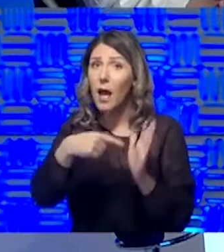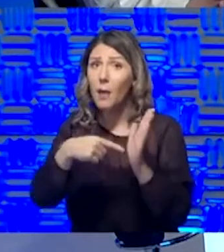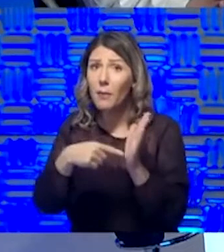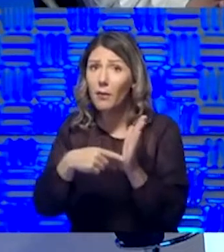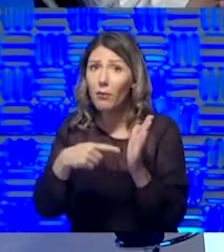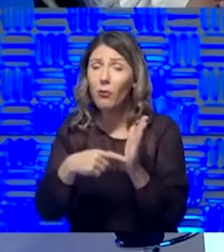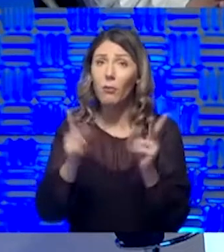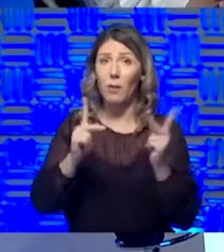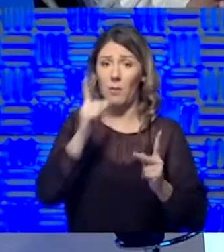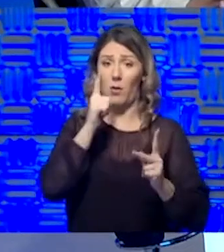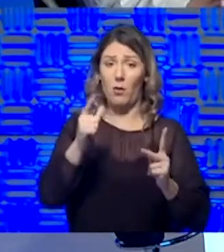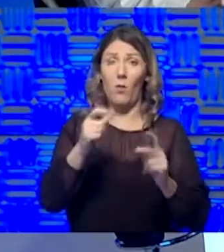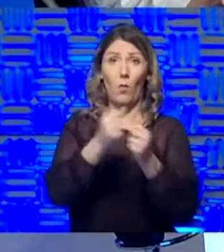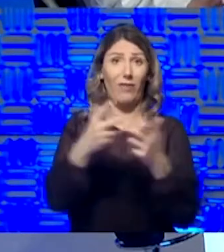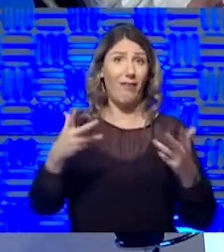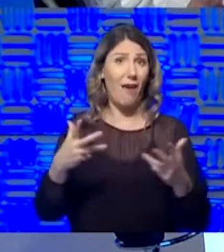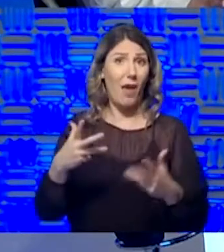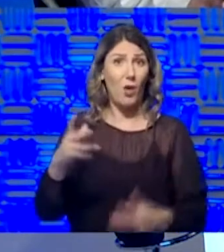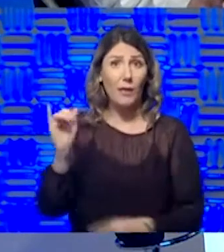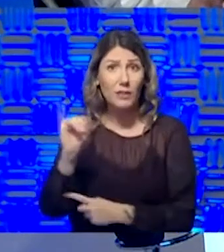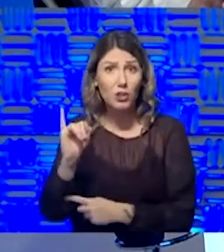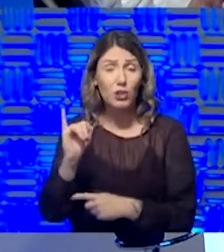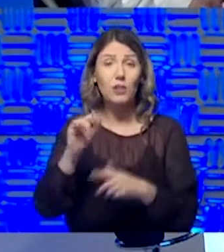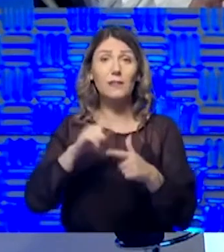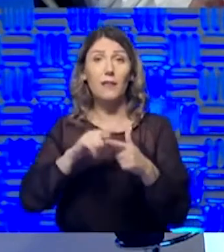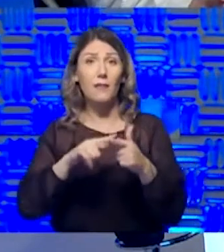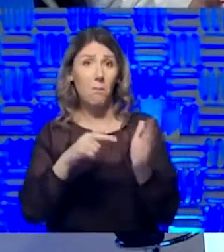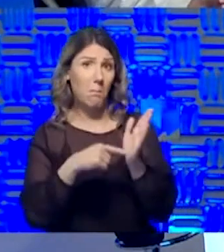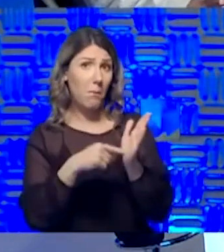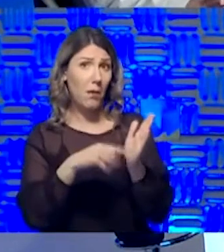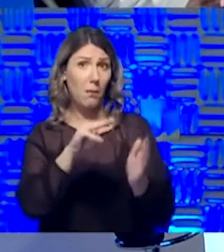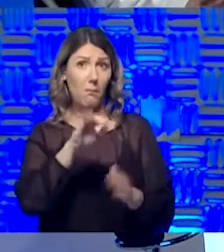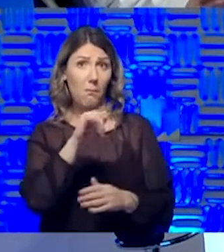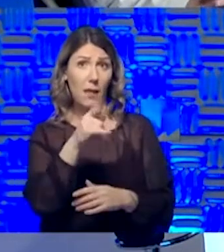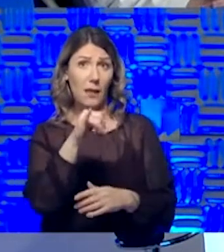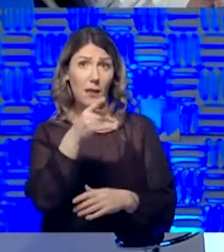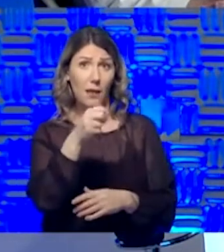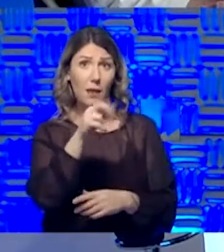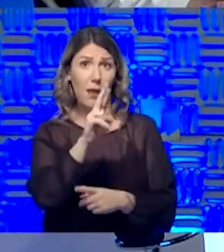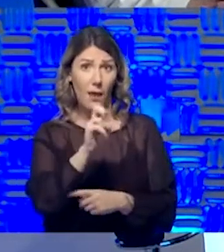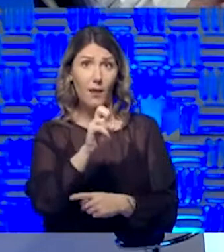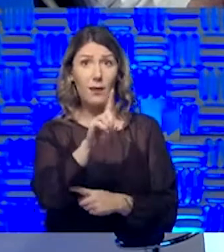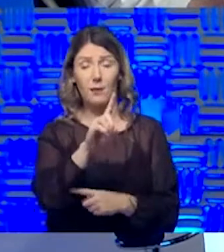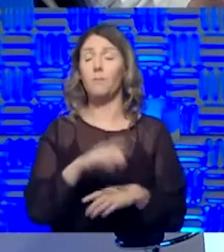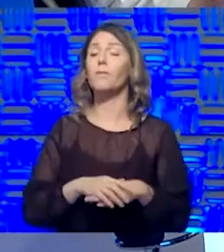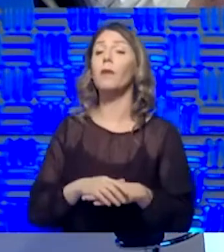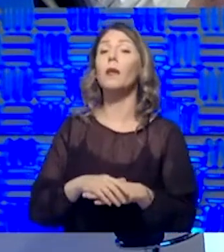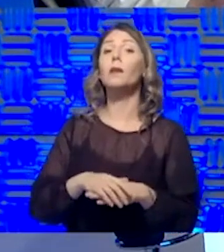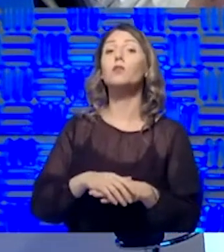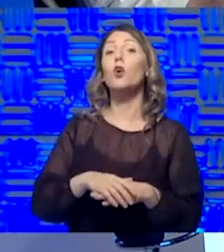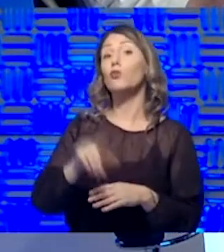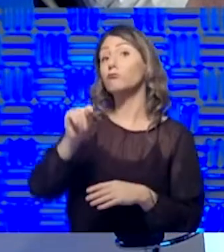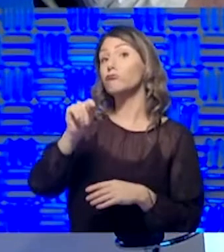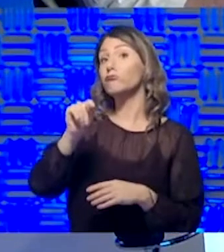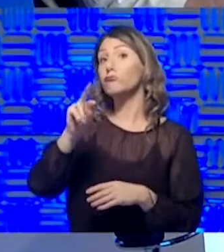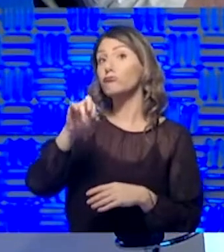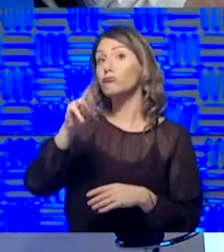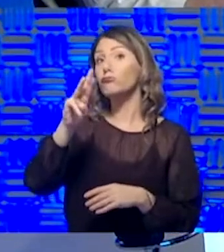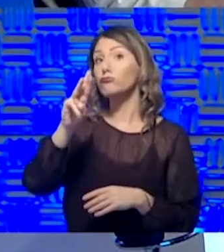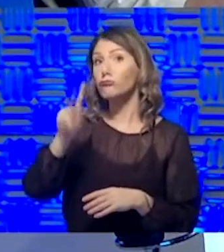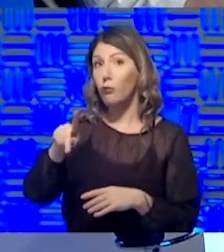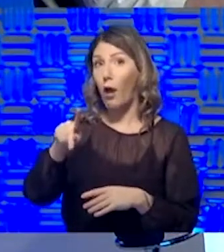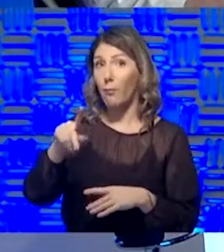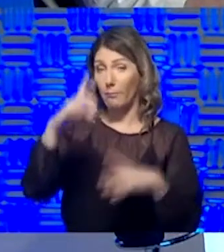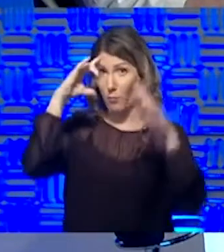uninsured people and instead bill Medicaid for that? And then the Trump administration has also said that they want to spend part of the